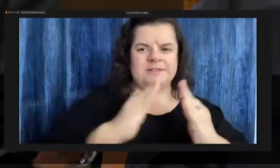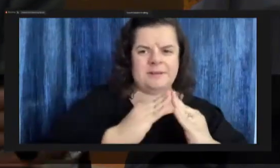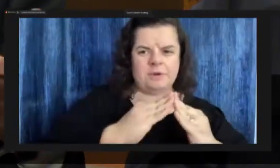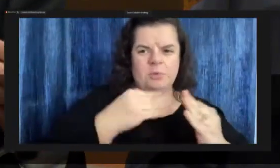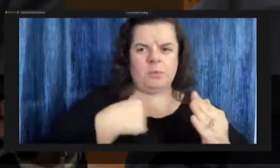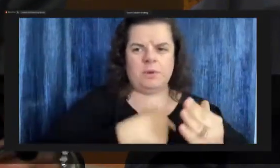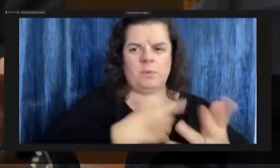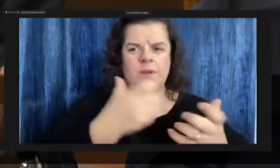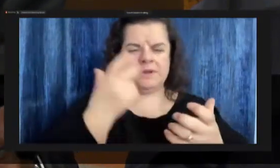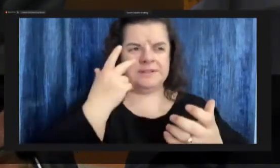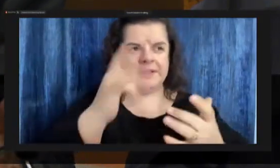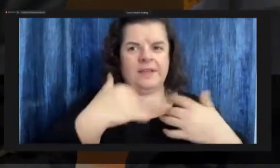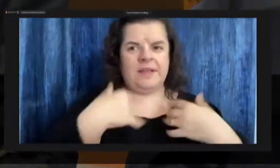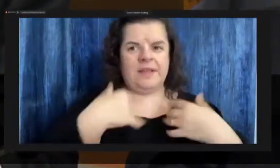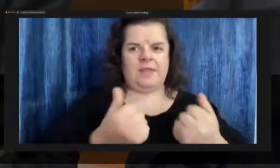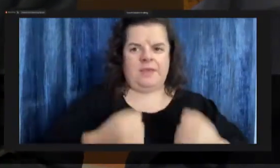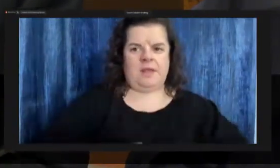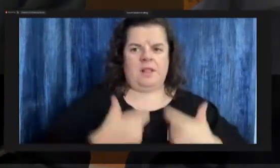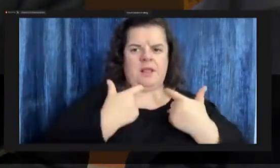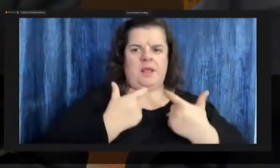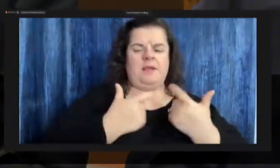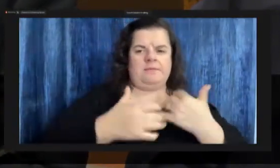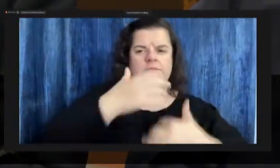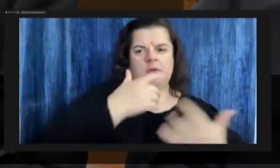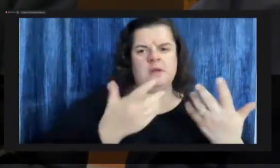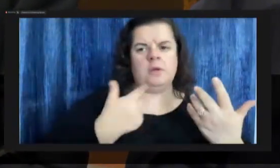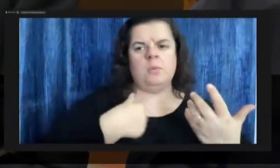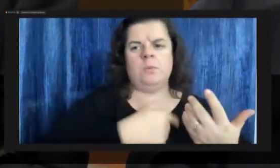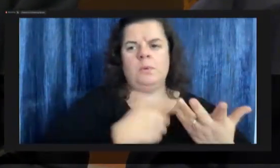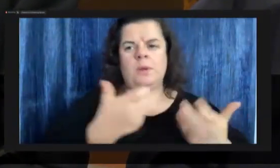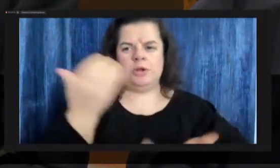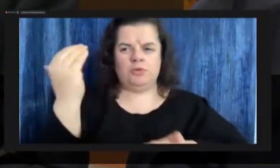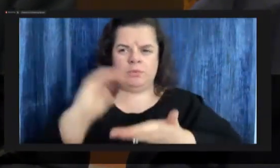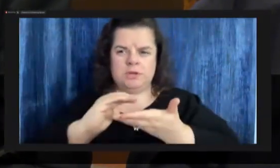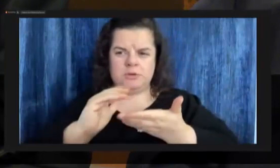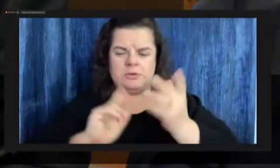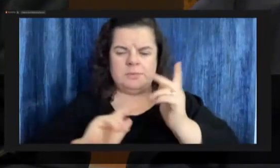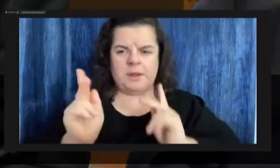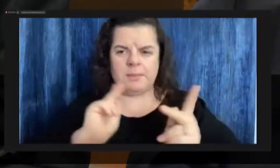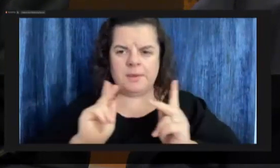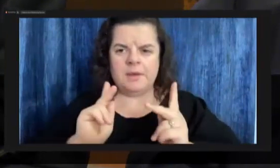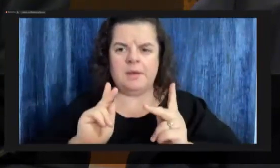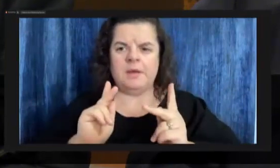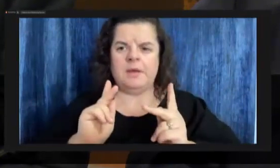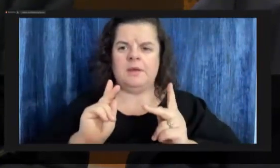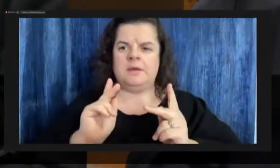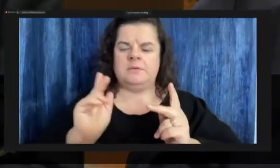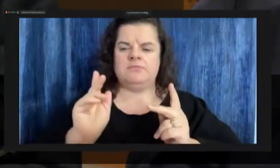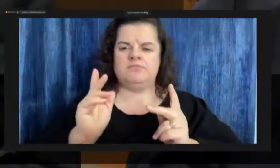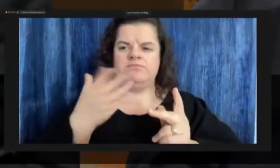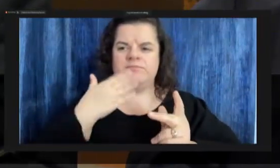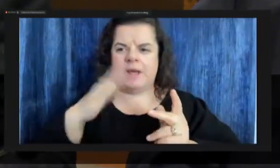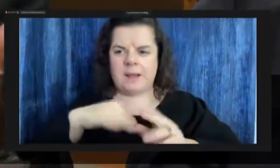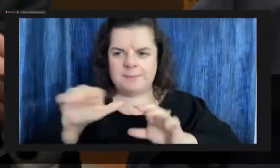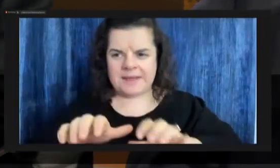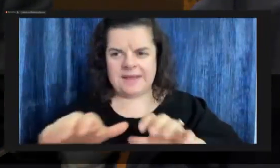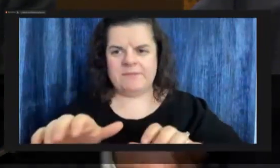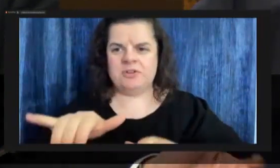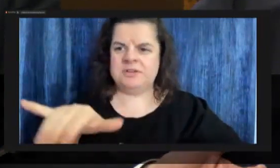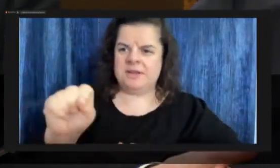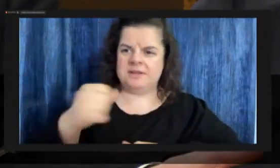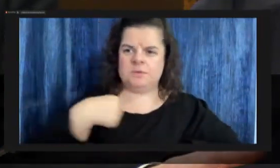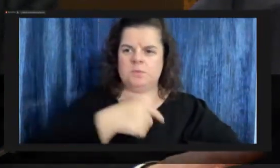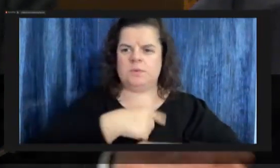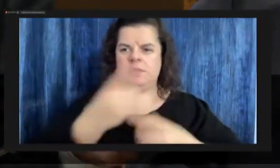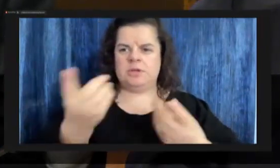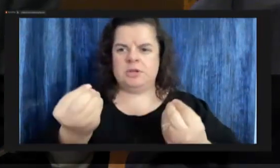be healthy, alive, vibrant? Do we want to reduce public miscreant behavior? Absolutely, we do. Here's